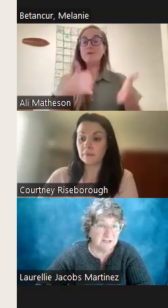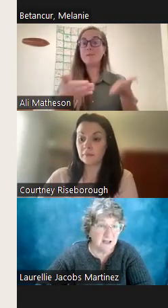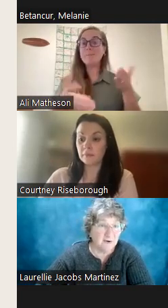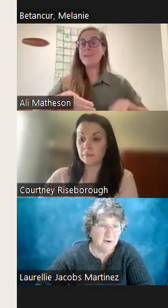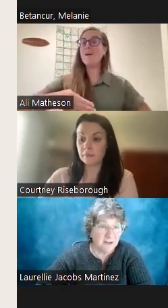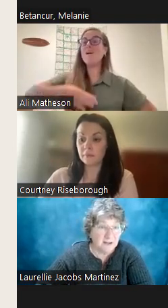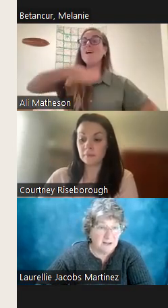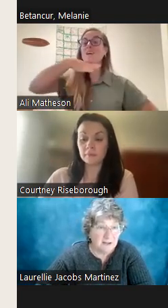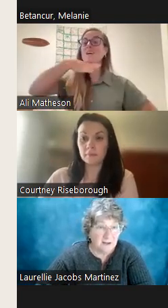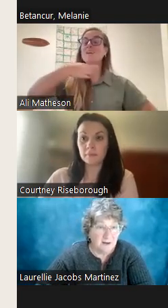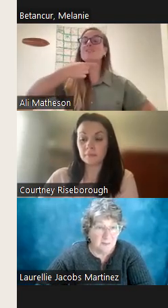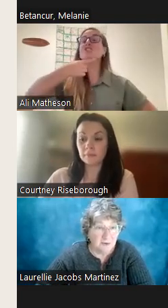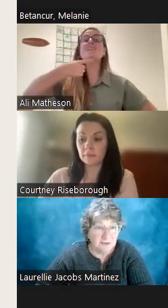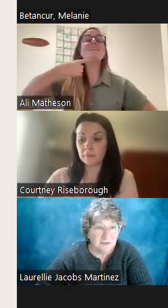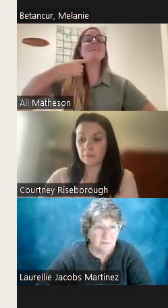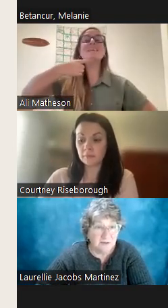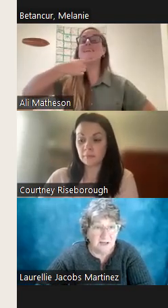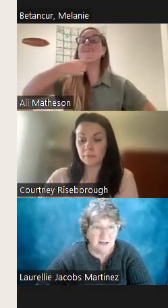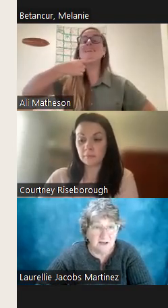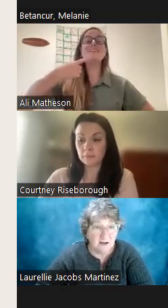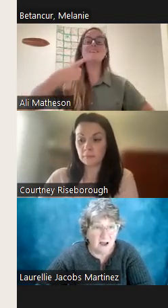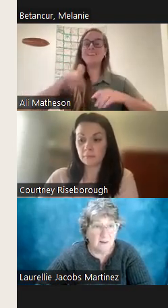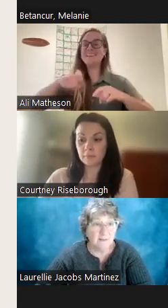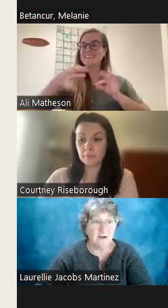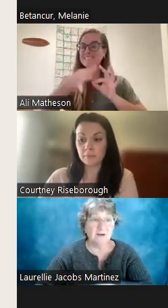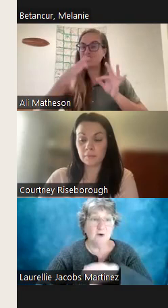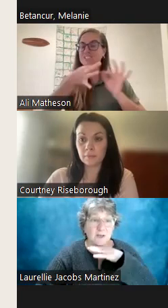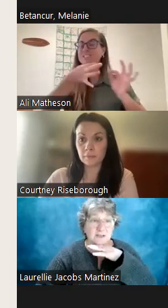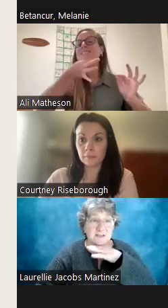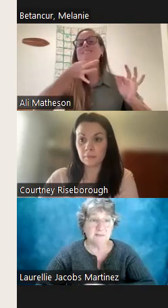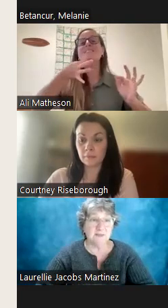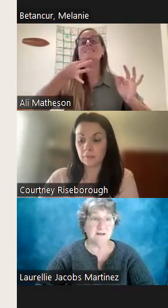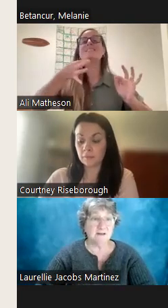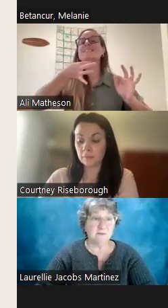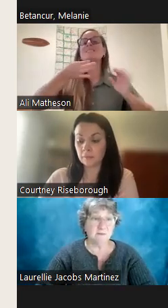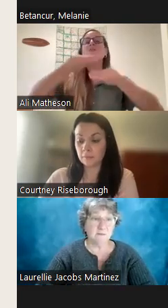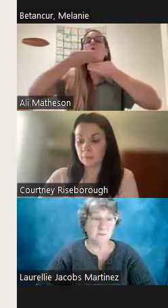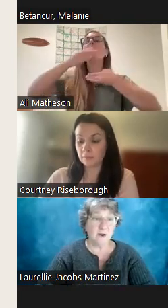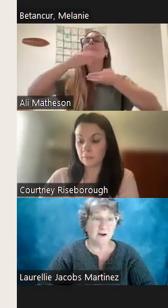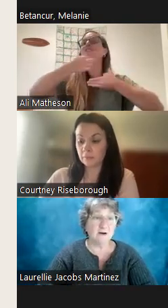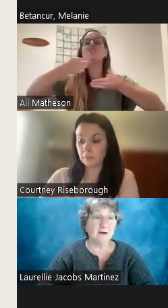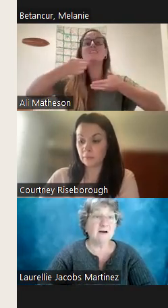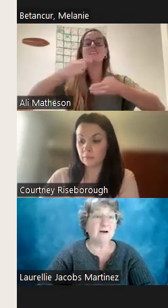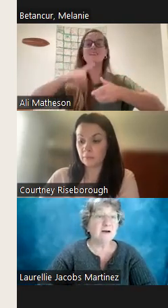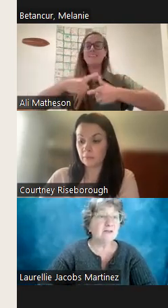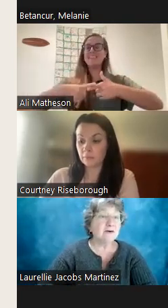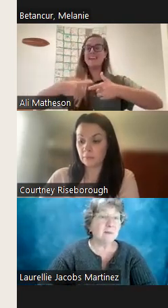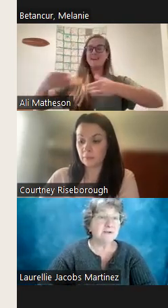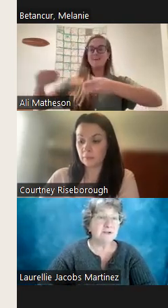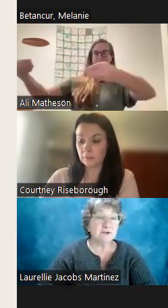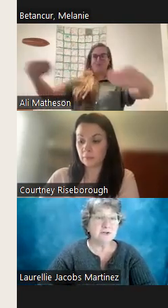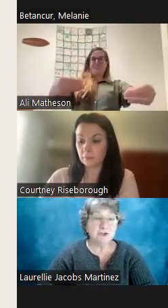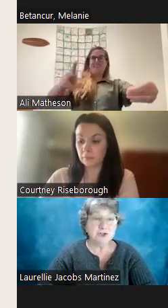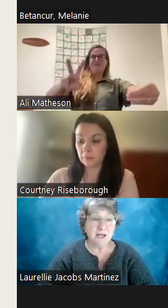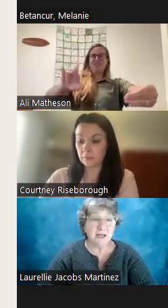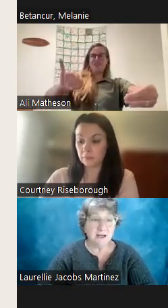for example, person could be, in something where they're up to